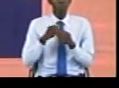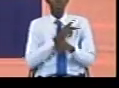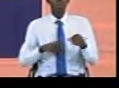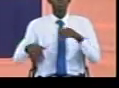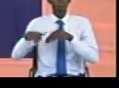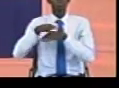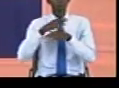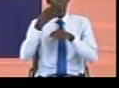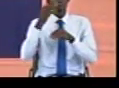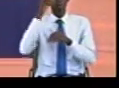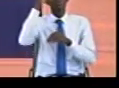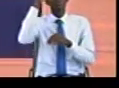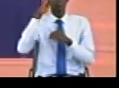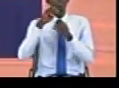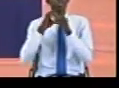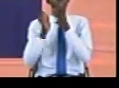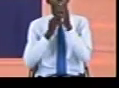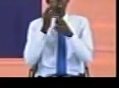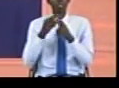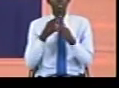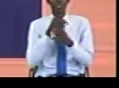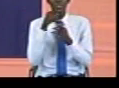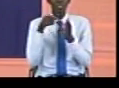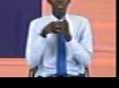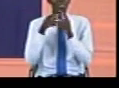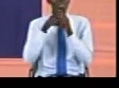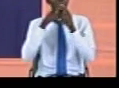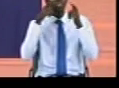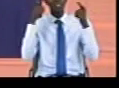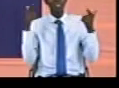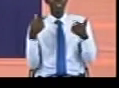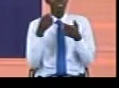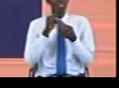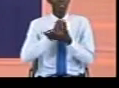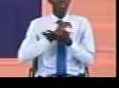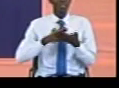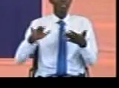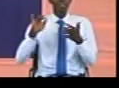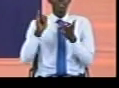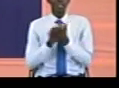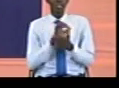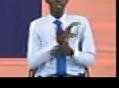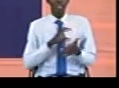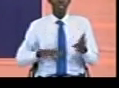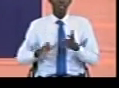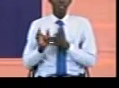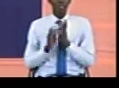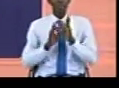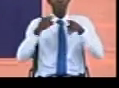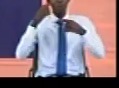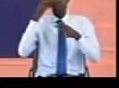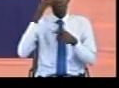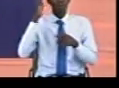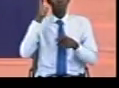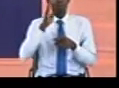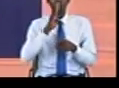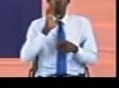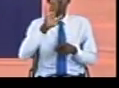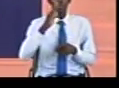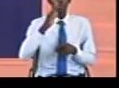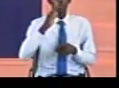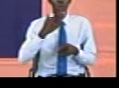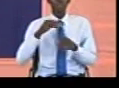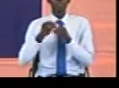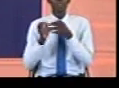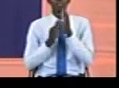And this great sanctification that Jesus Christ prayed for, it will be yours in Jesus' name. We're coming to point